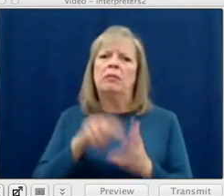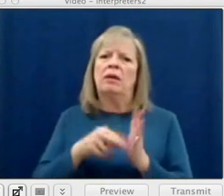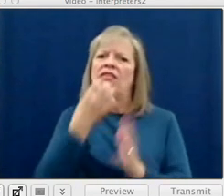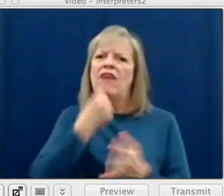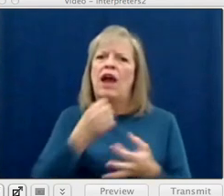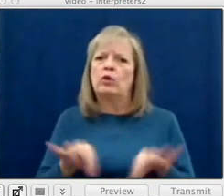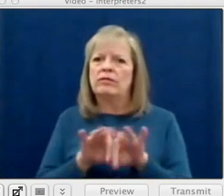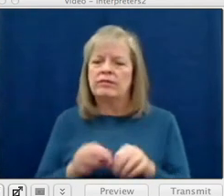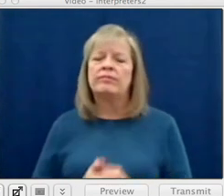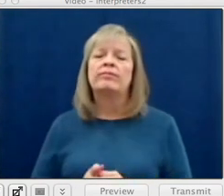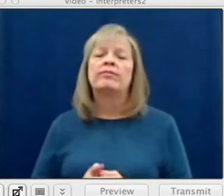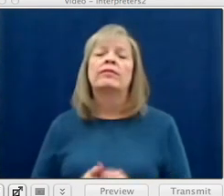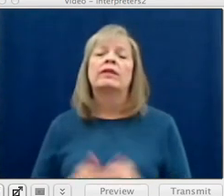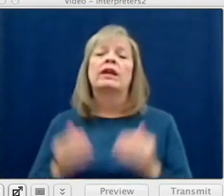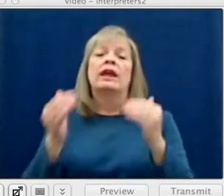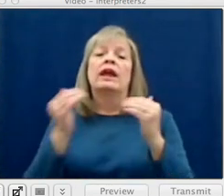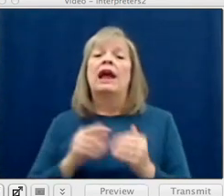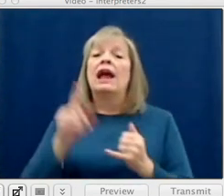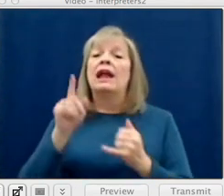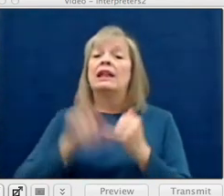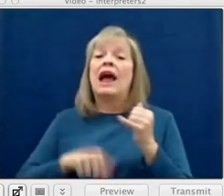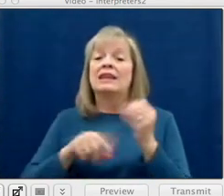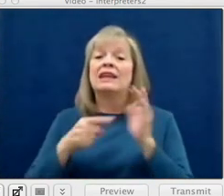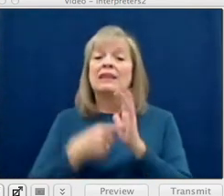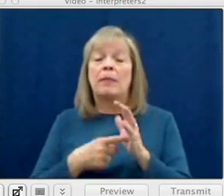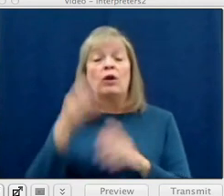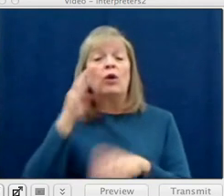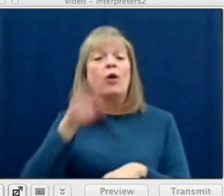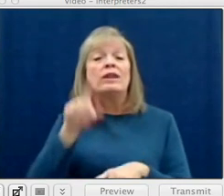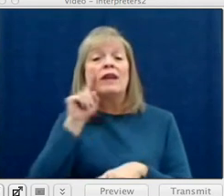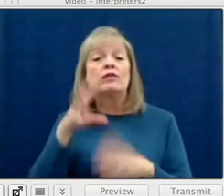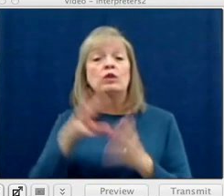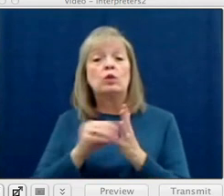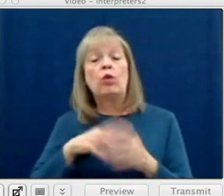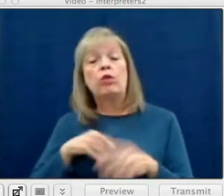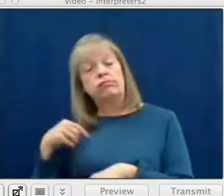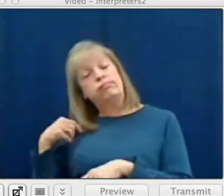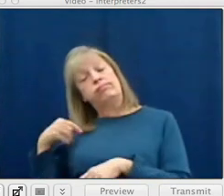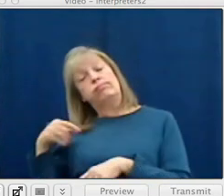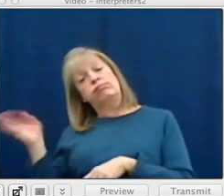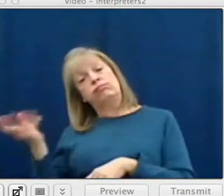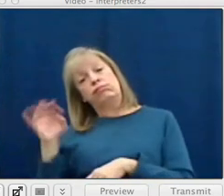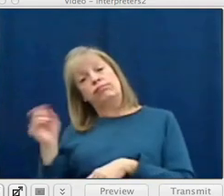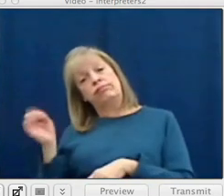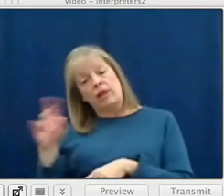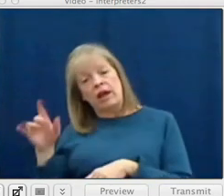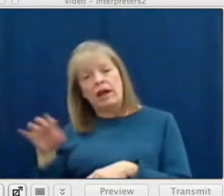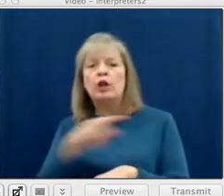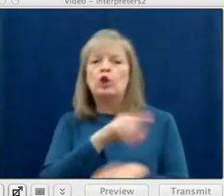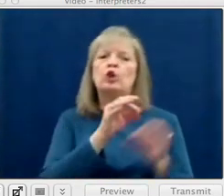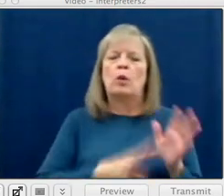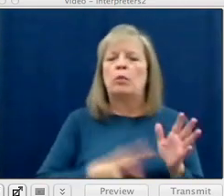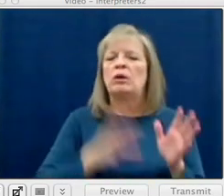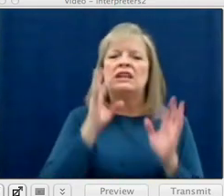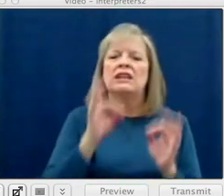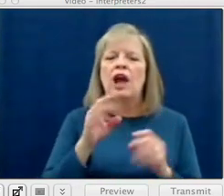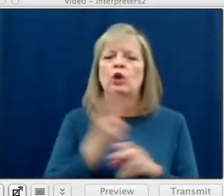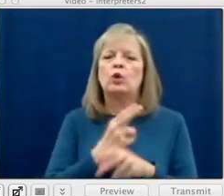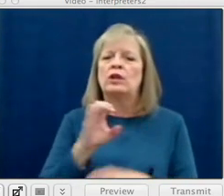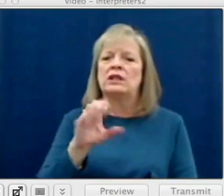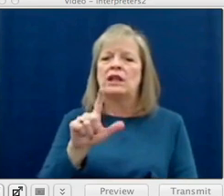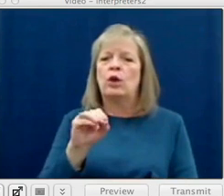And the last example, the deaf student signs with one hand, and the interpreter chooses to use her closure skills and just uses